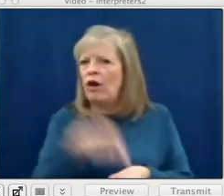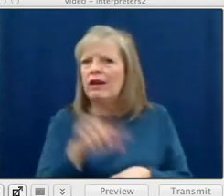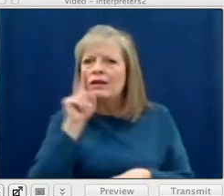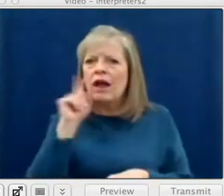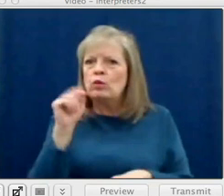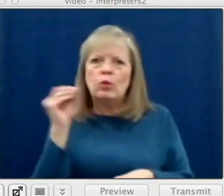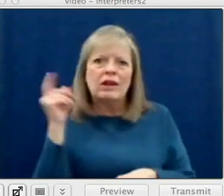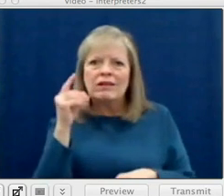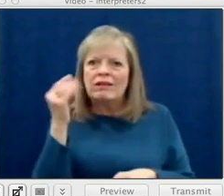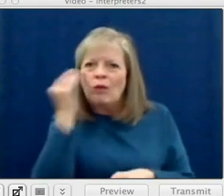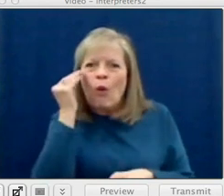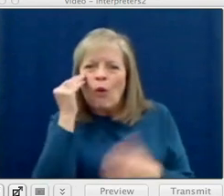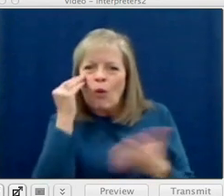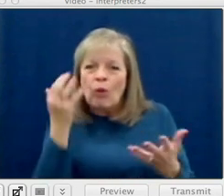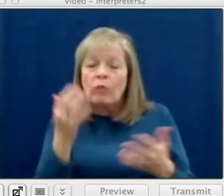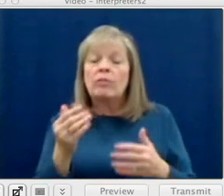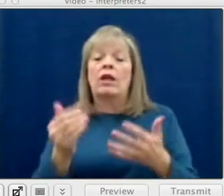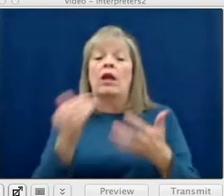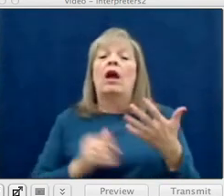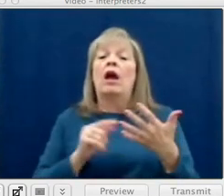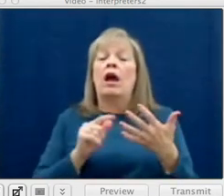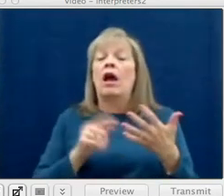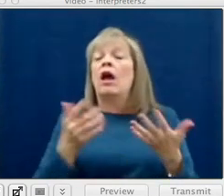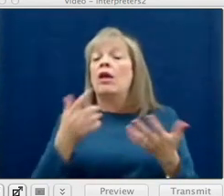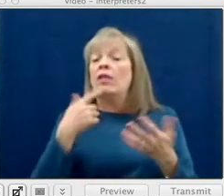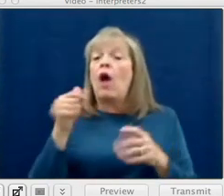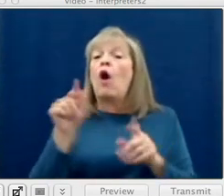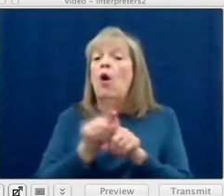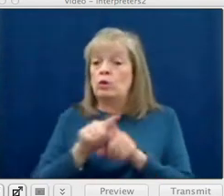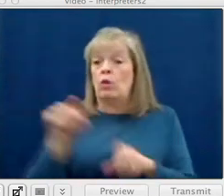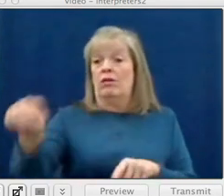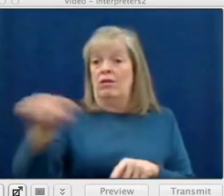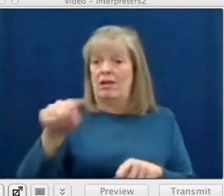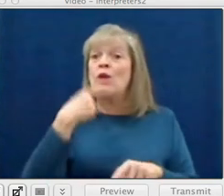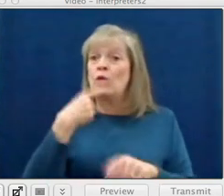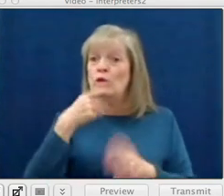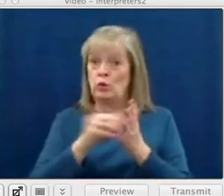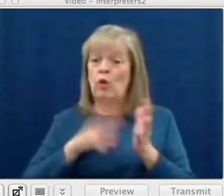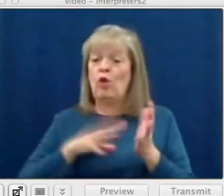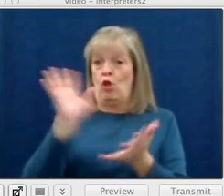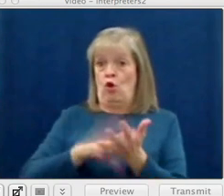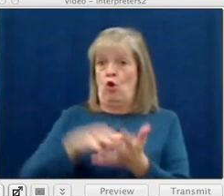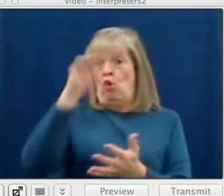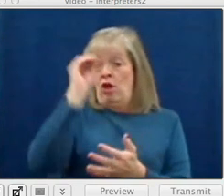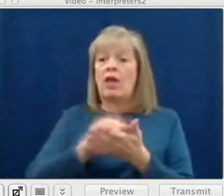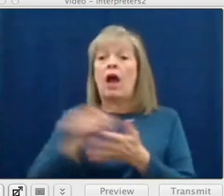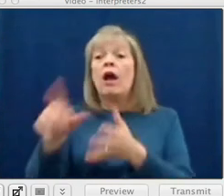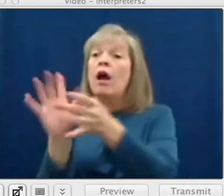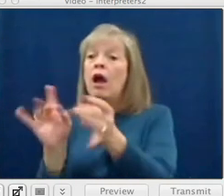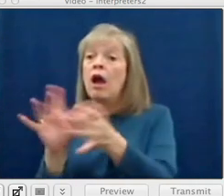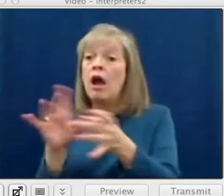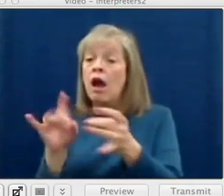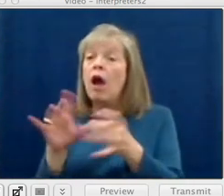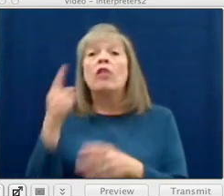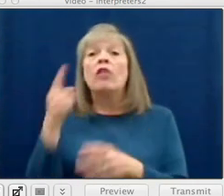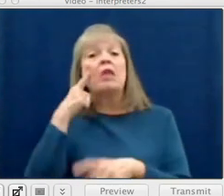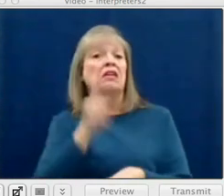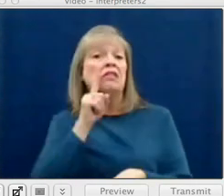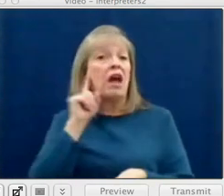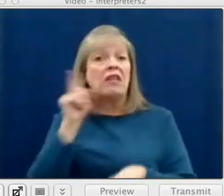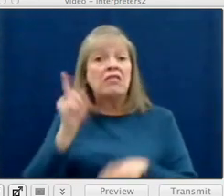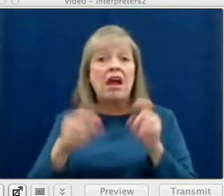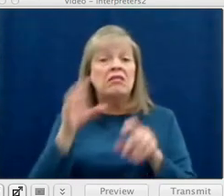says the hearing students are reminded that it's possible for the deaf student to be aware of every comment they make. Okay, that goes back to respect and professionalism